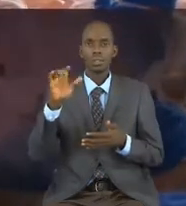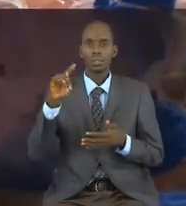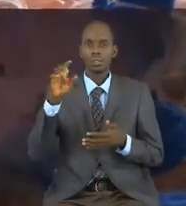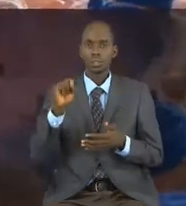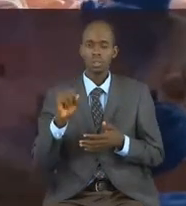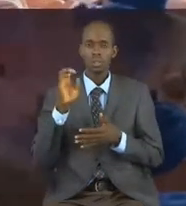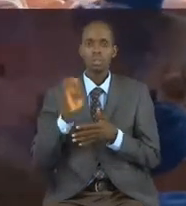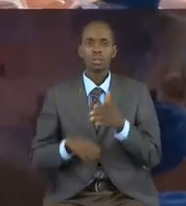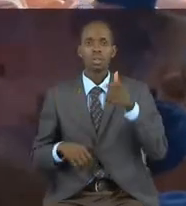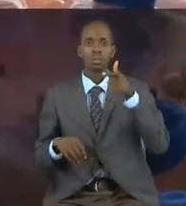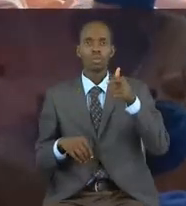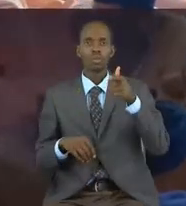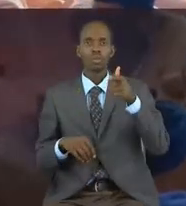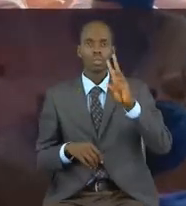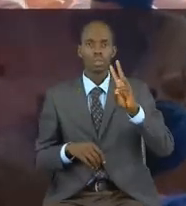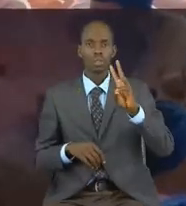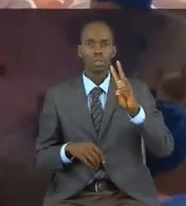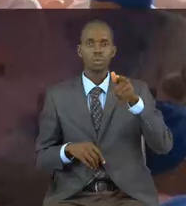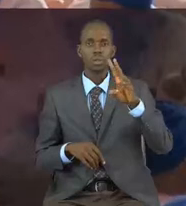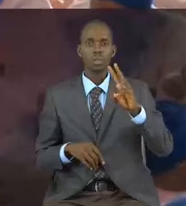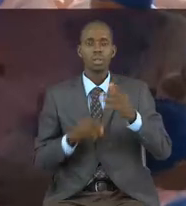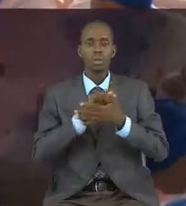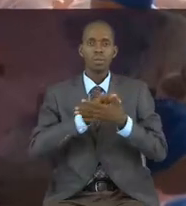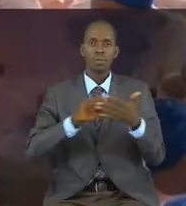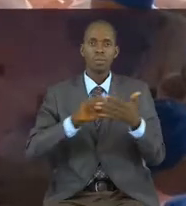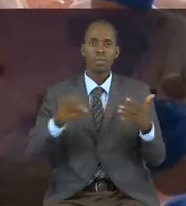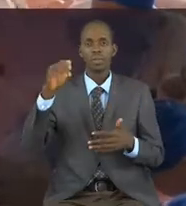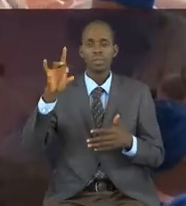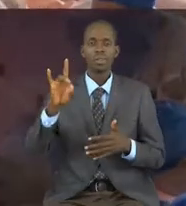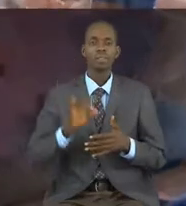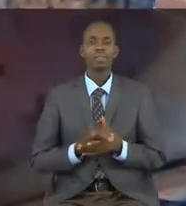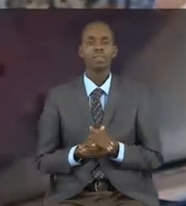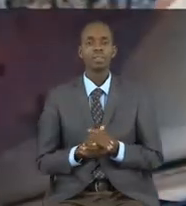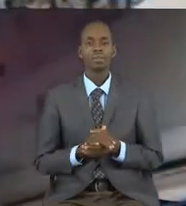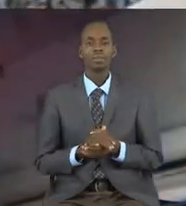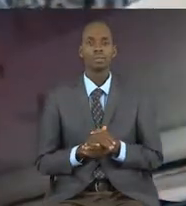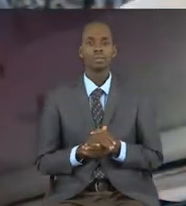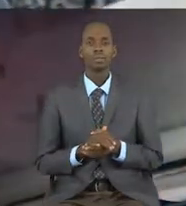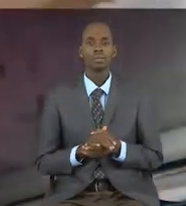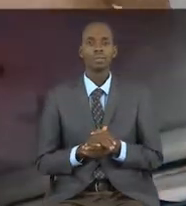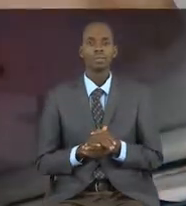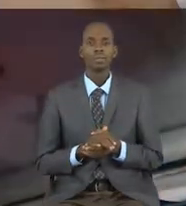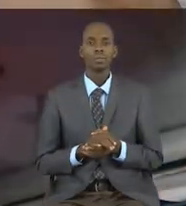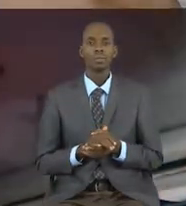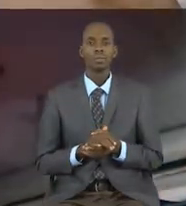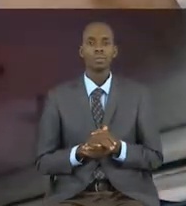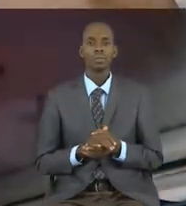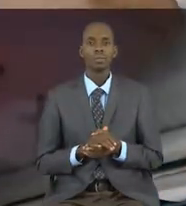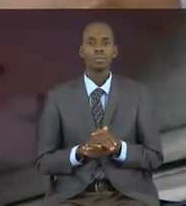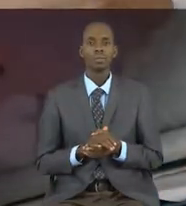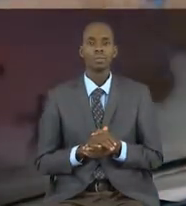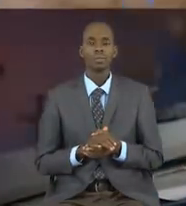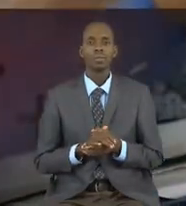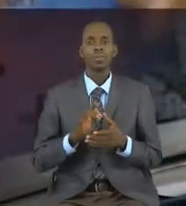Acts chapter 26, reading from verse 18. To